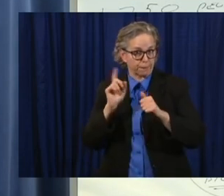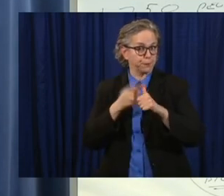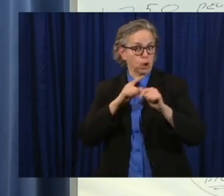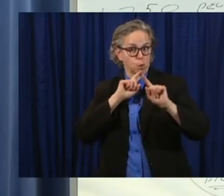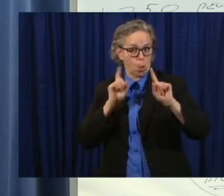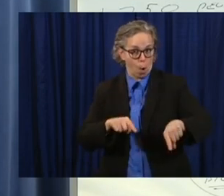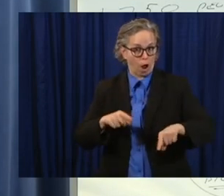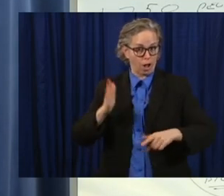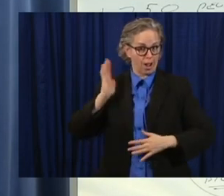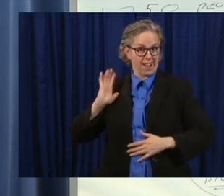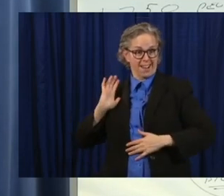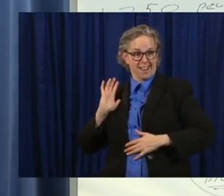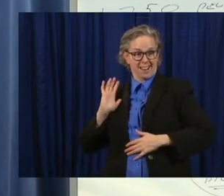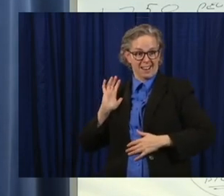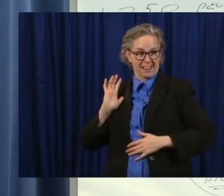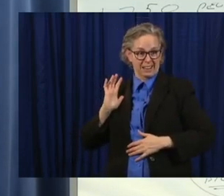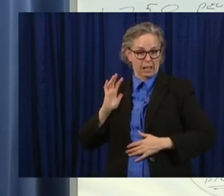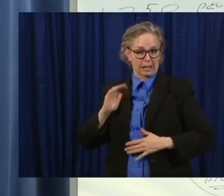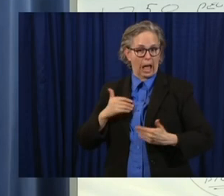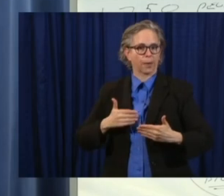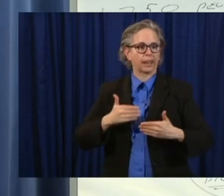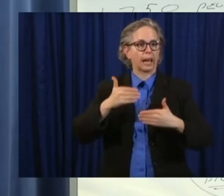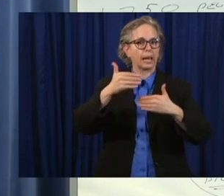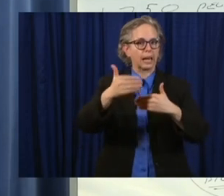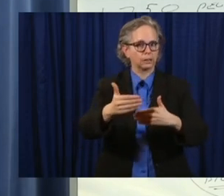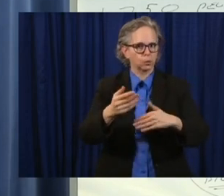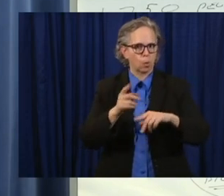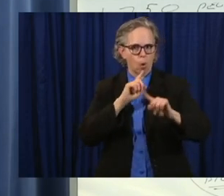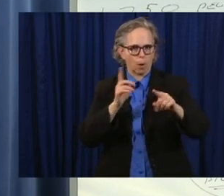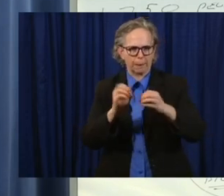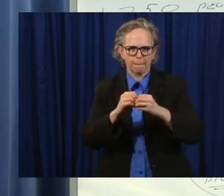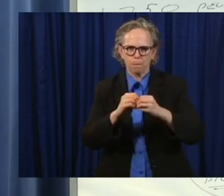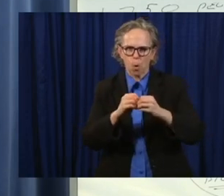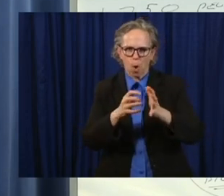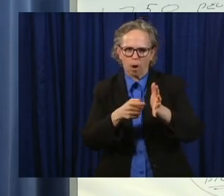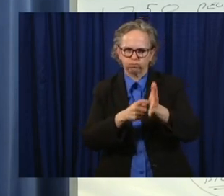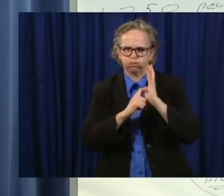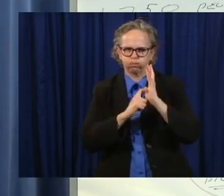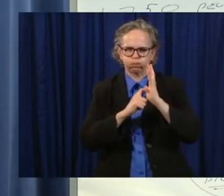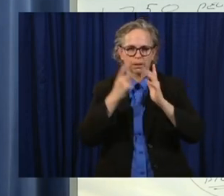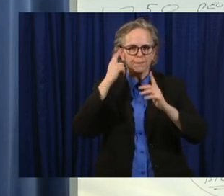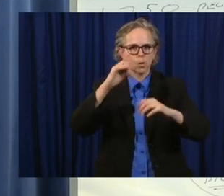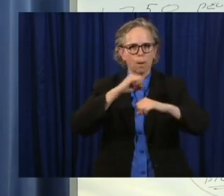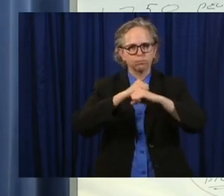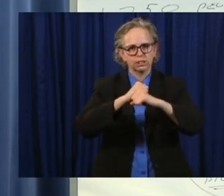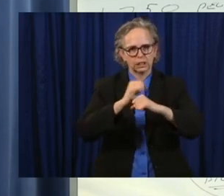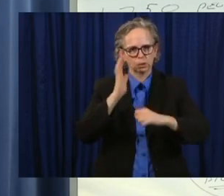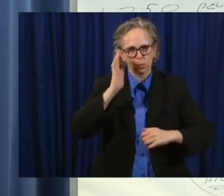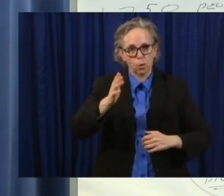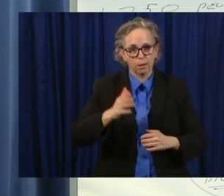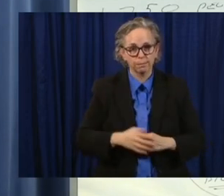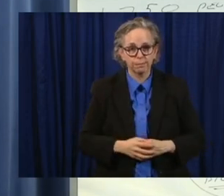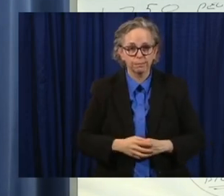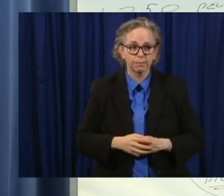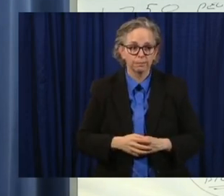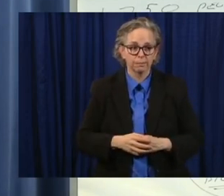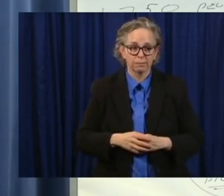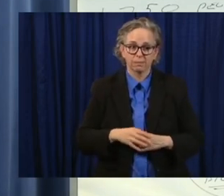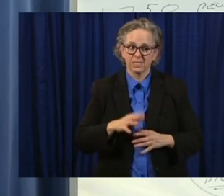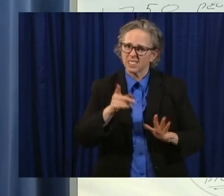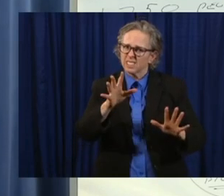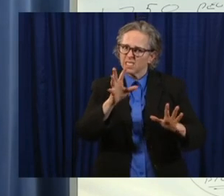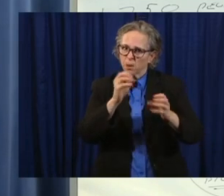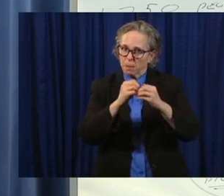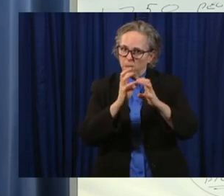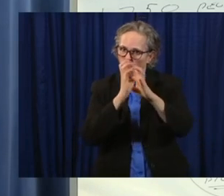what employees' protection they have. So that protection is going to be in